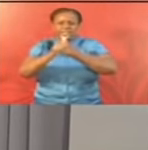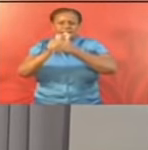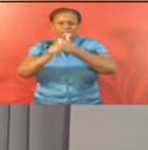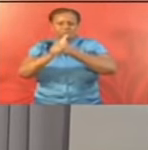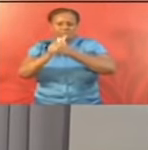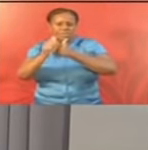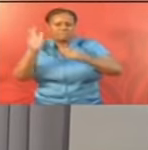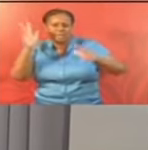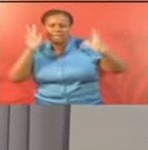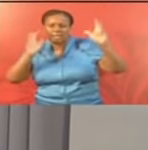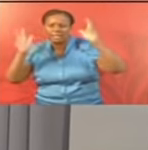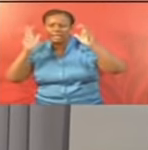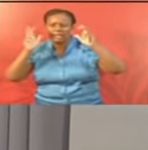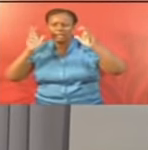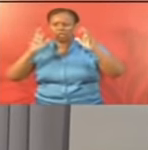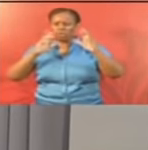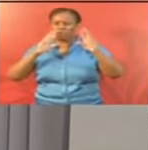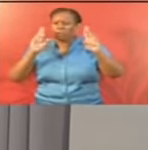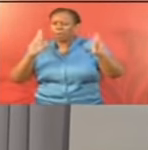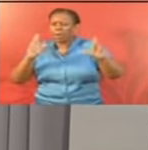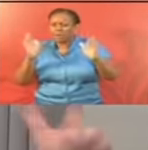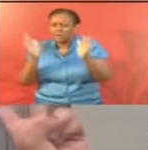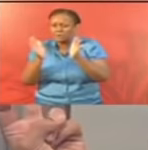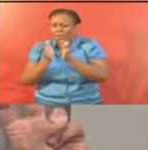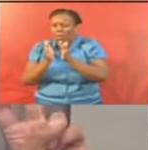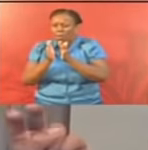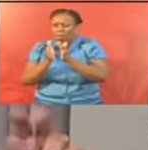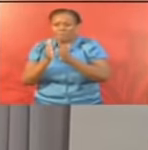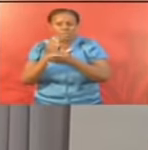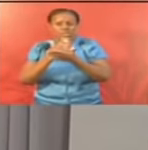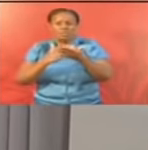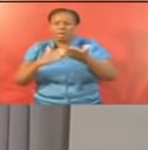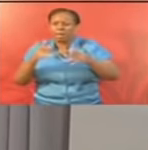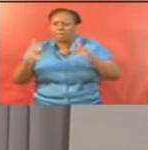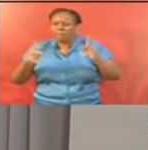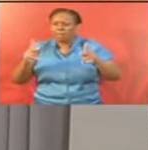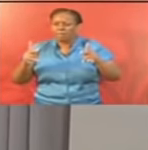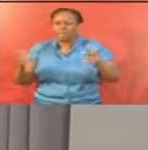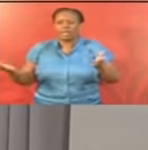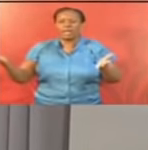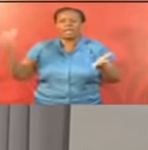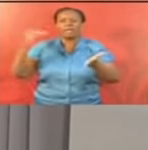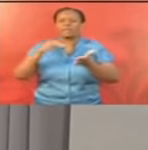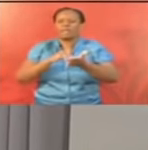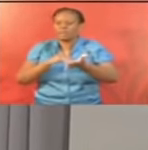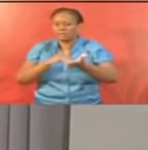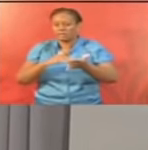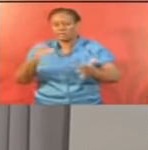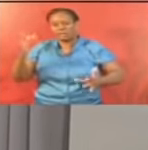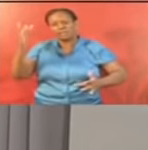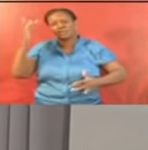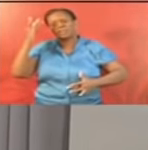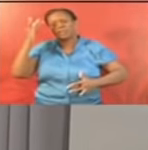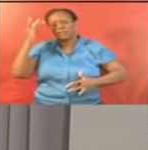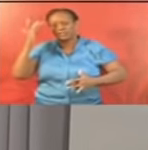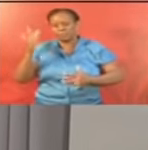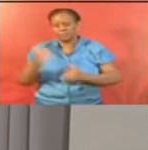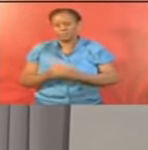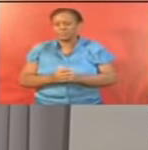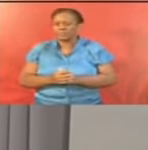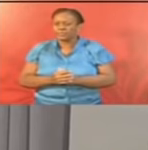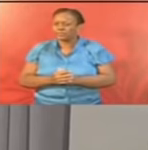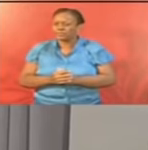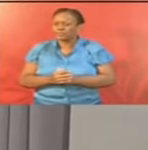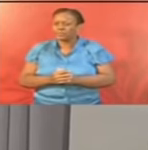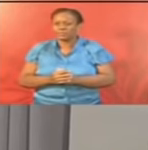very small numbers, that people are being reinfected. I would not like the one to take the